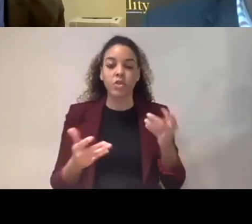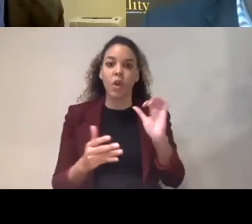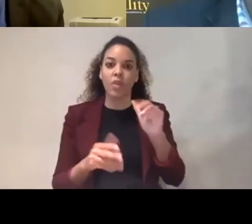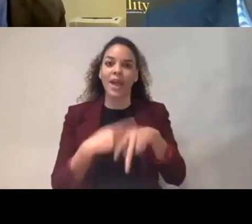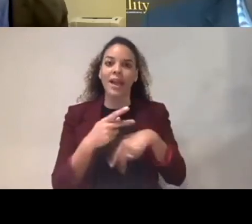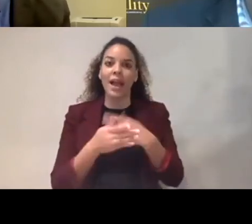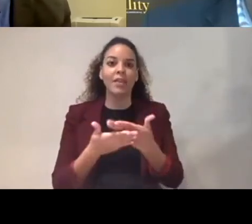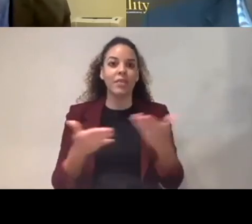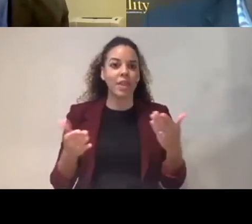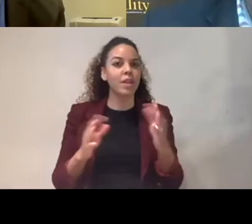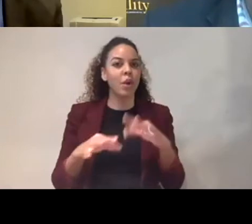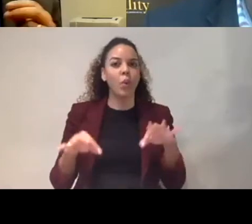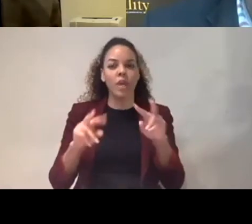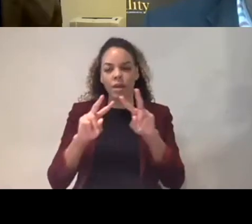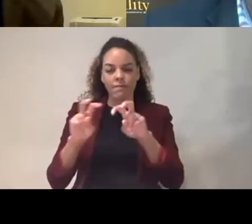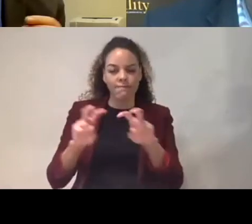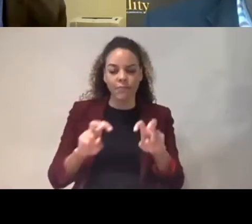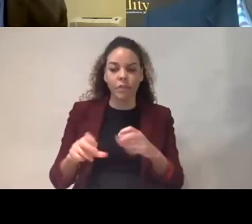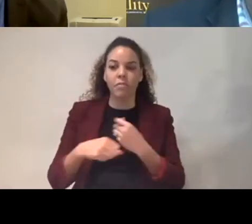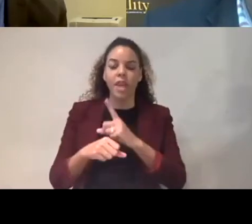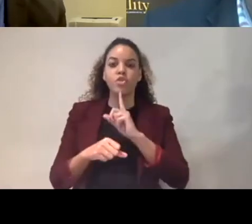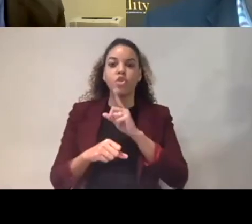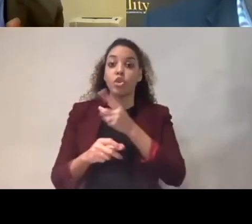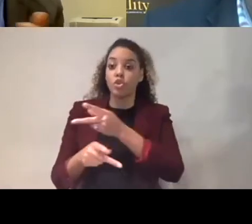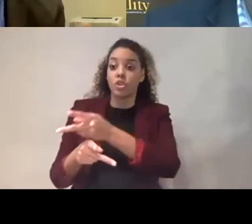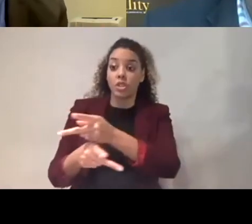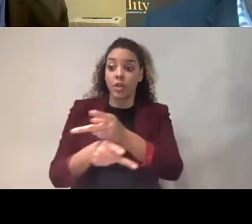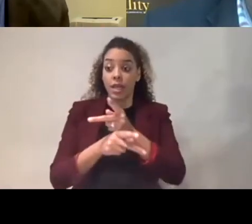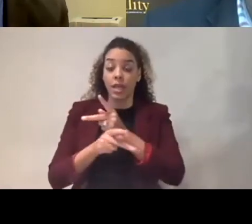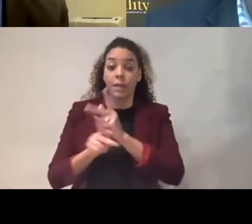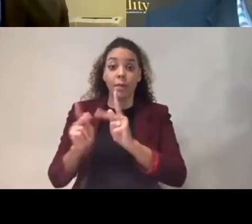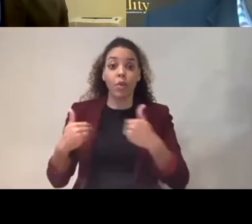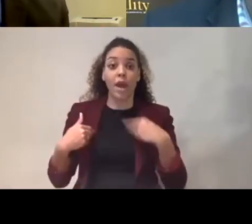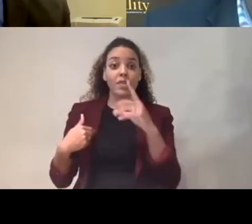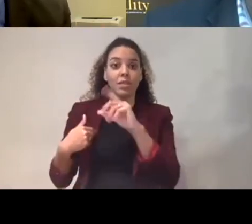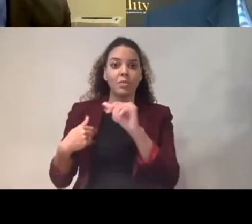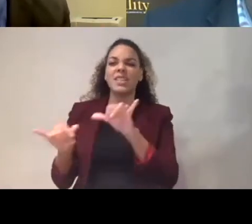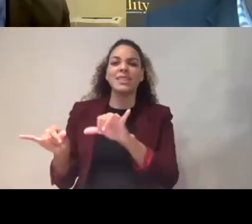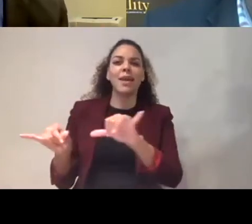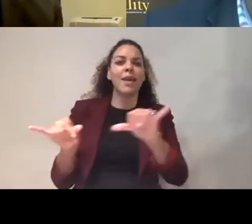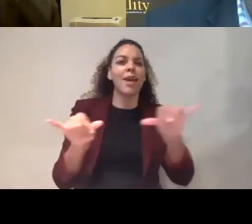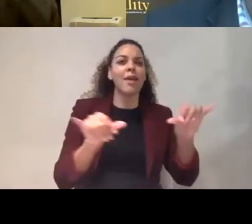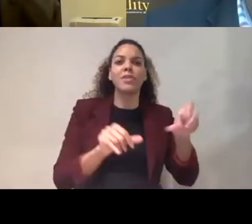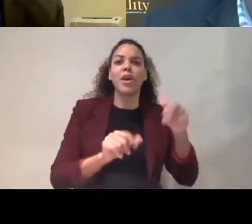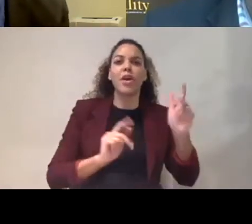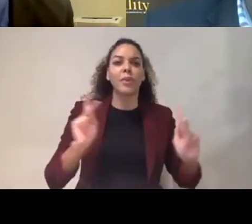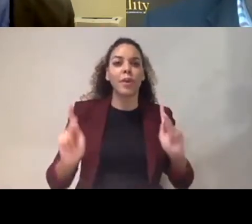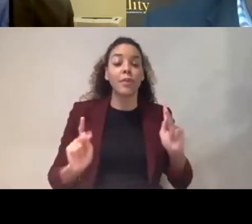treating individuals with disabilities the same as others. And hopefully we will have a day, one